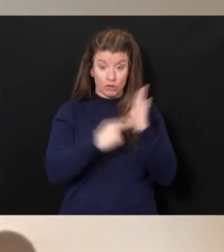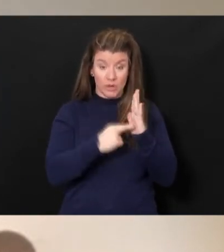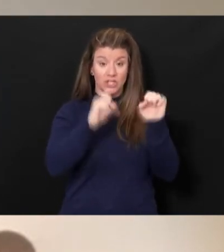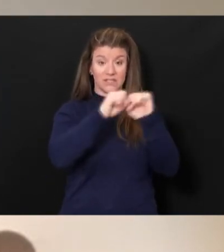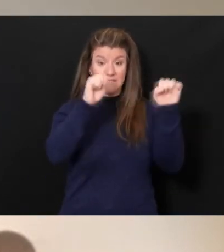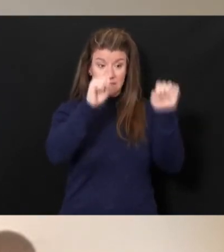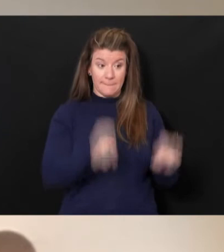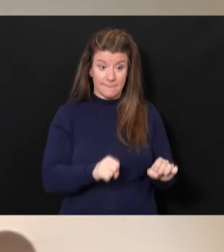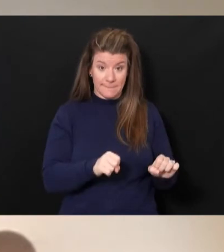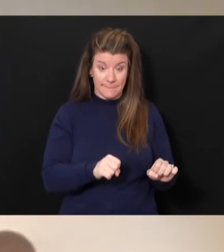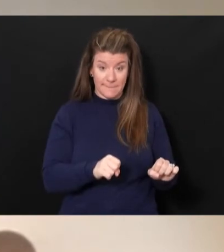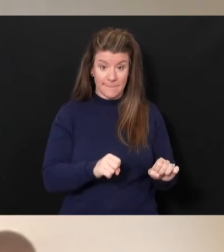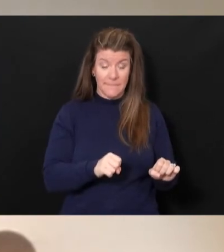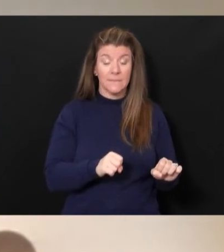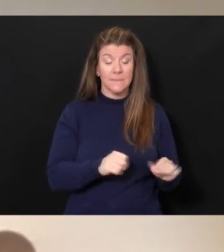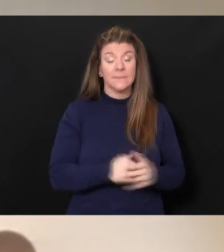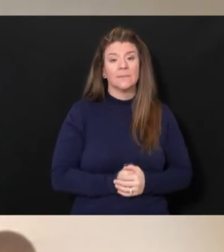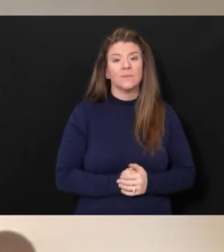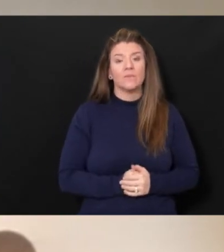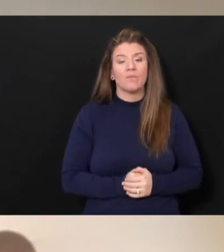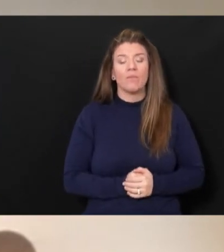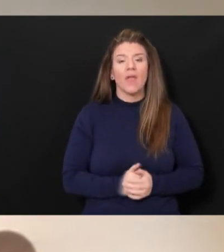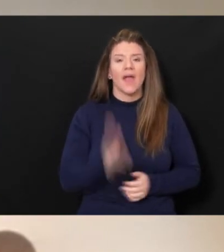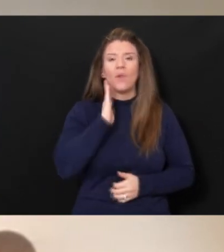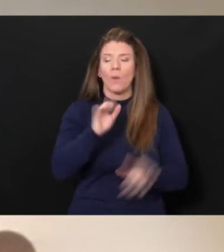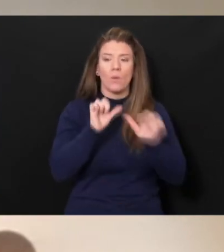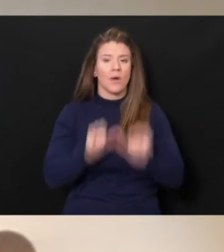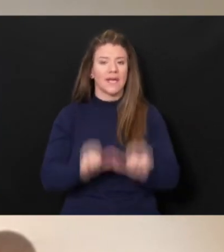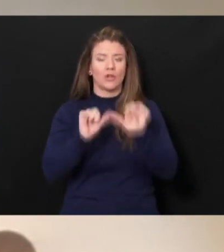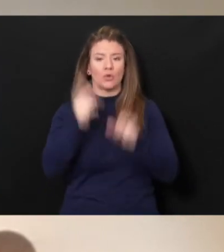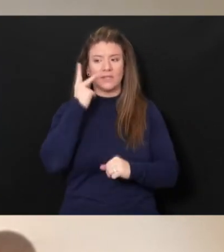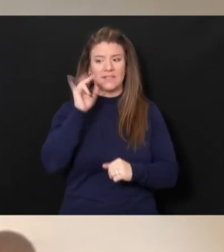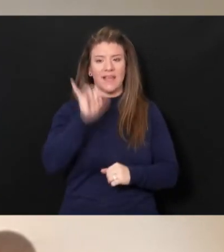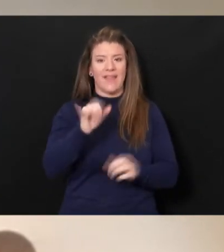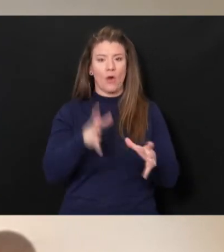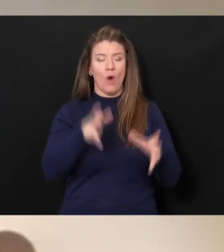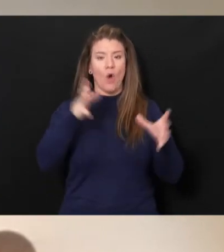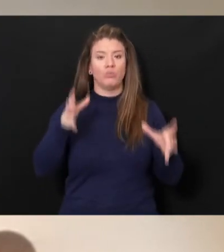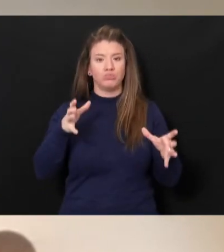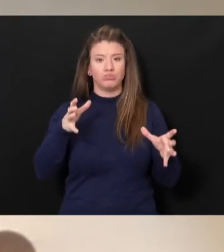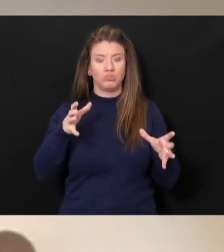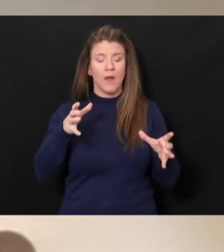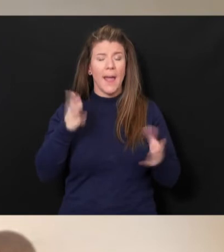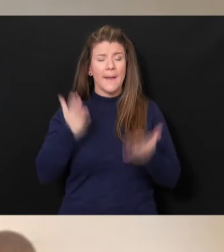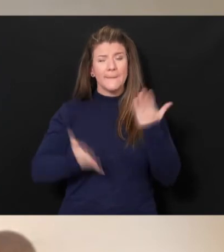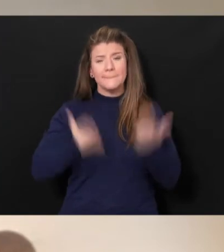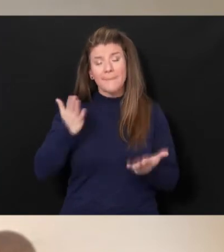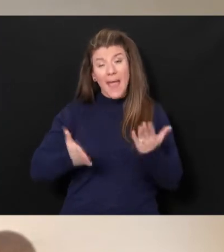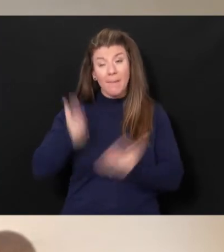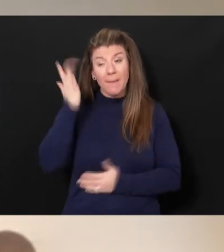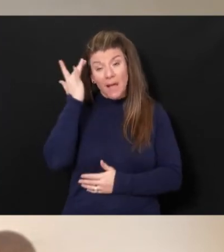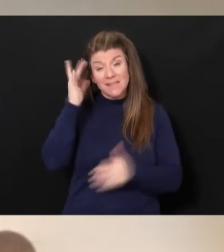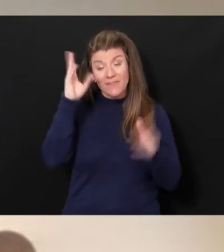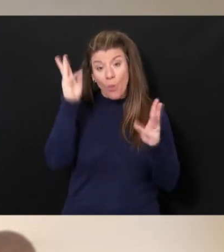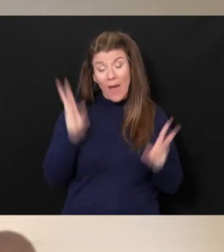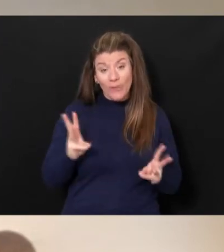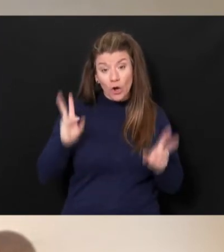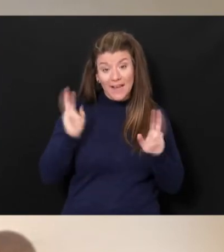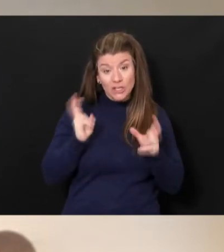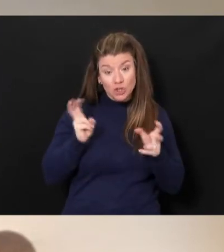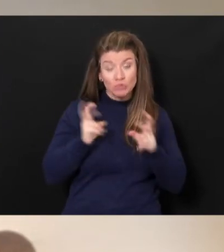system. And we will continue to see that grow. I think maybe because of the weather issues